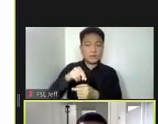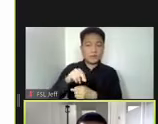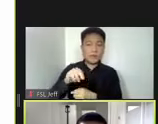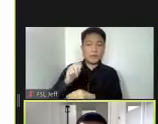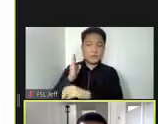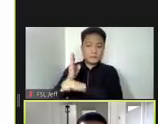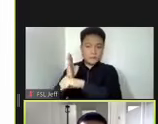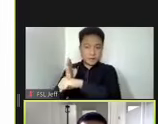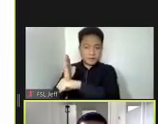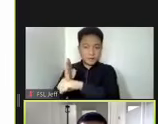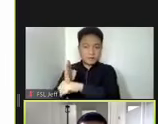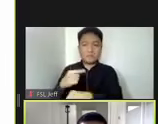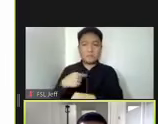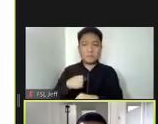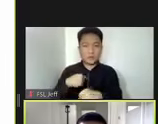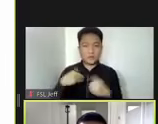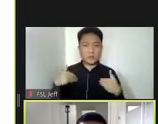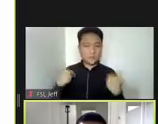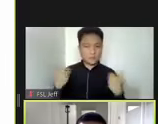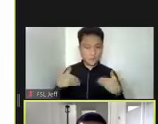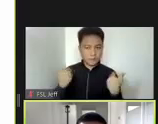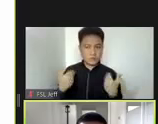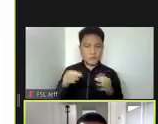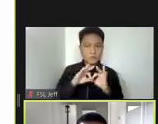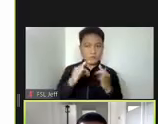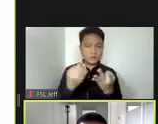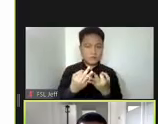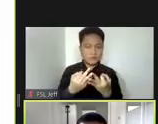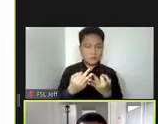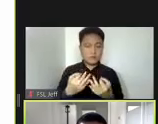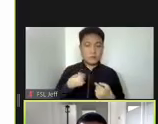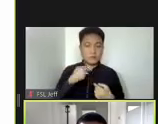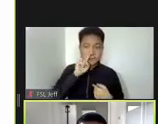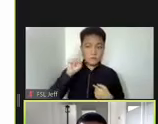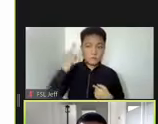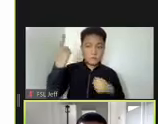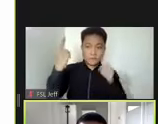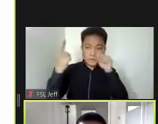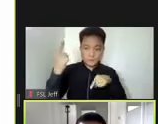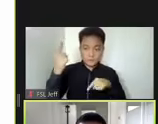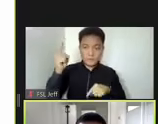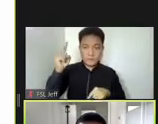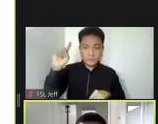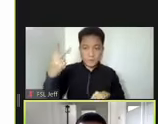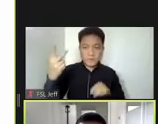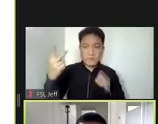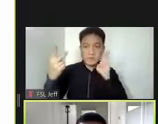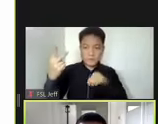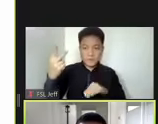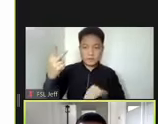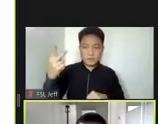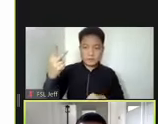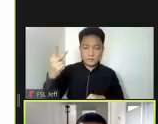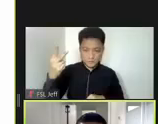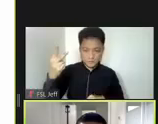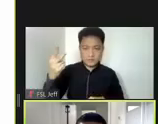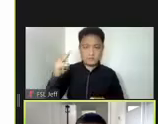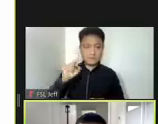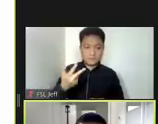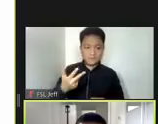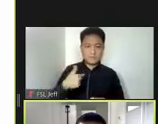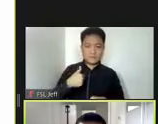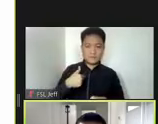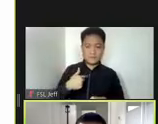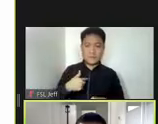brother. My father is a plumber and alcoholic. My mother is a do-it-all mother and a religious